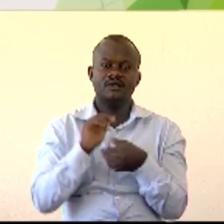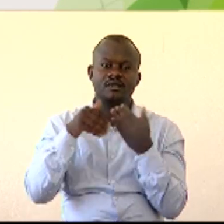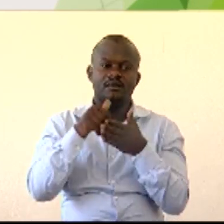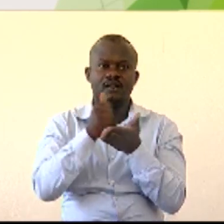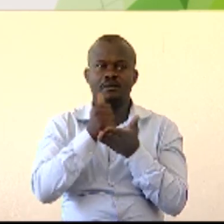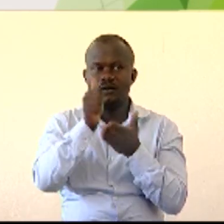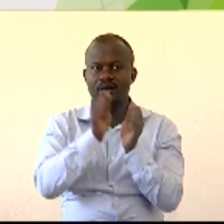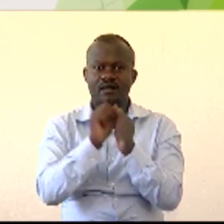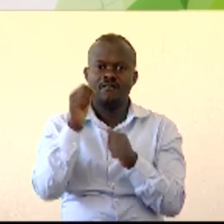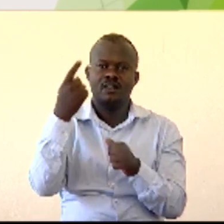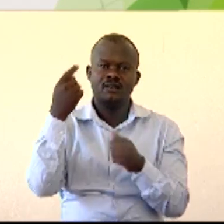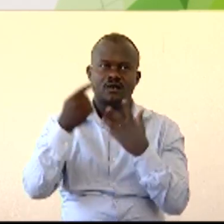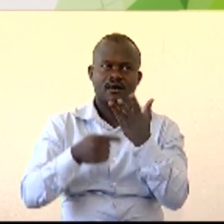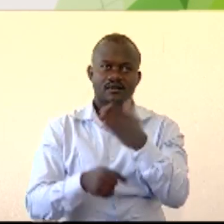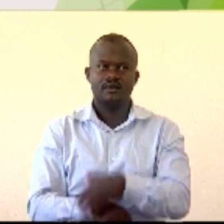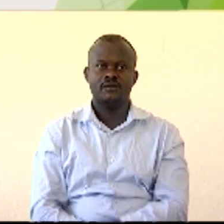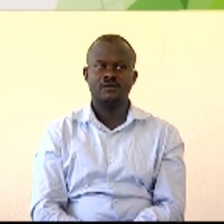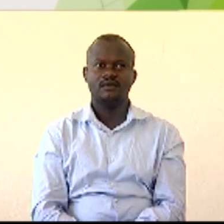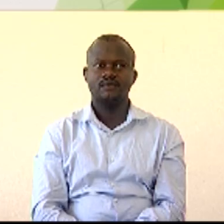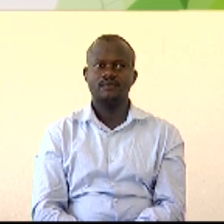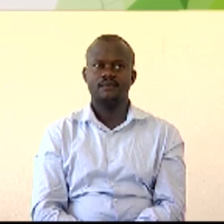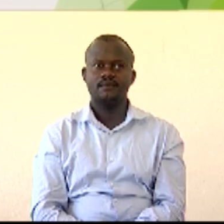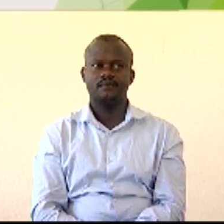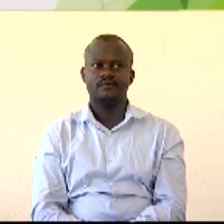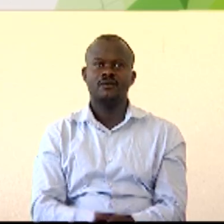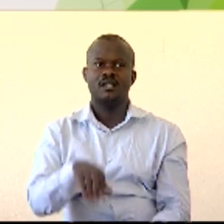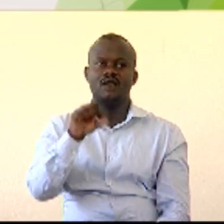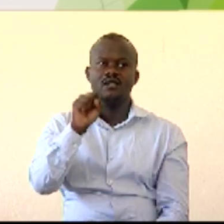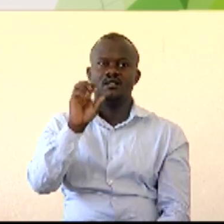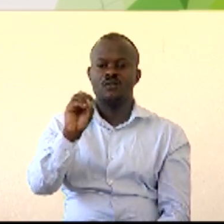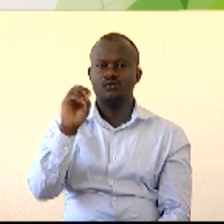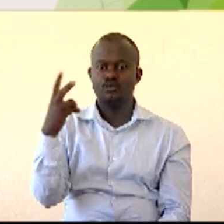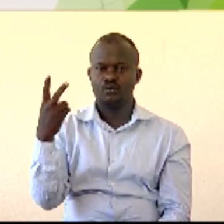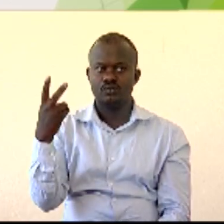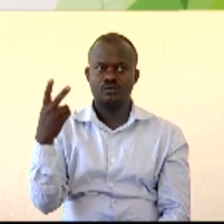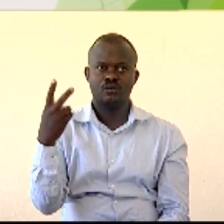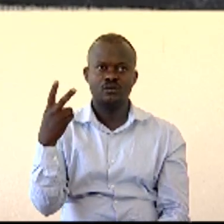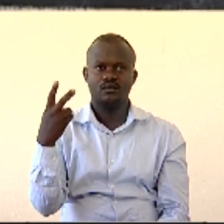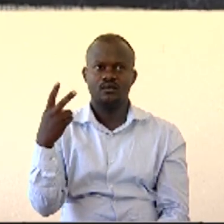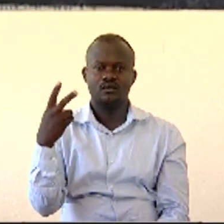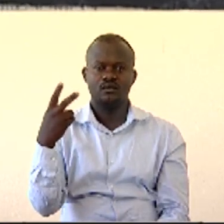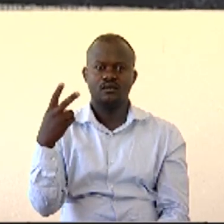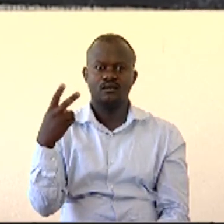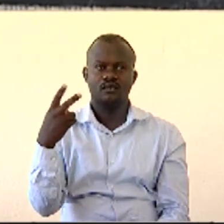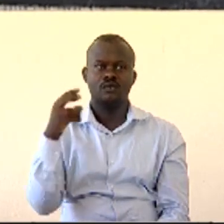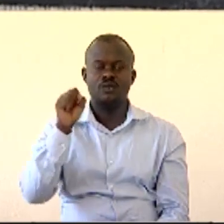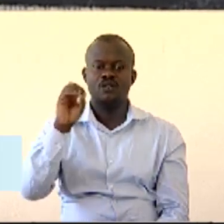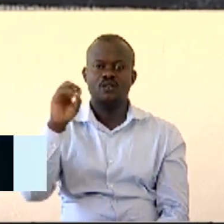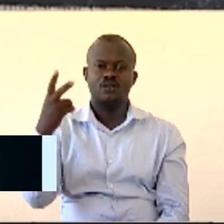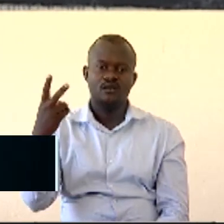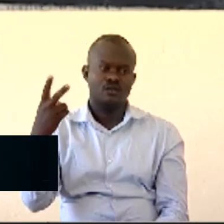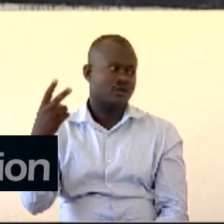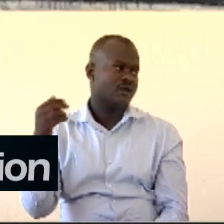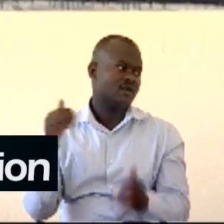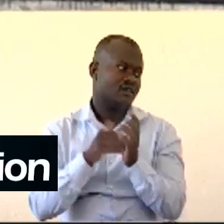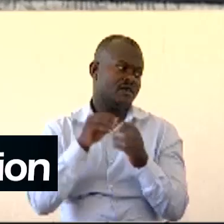one, part A. We need to calculate the oxidation state of sulfur in